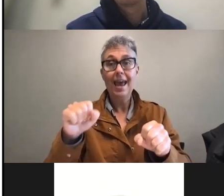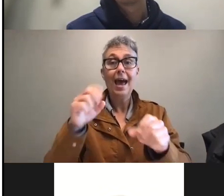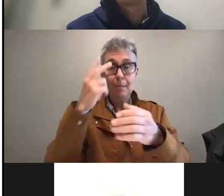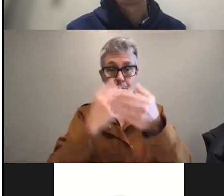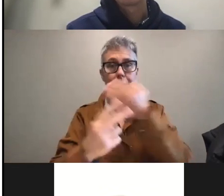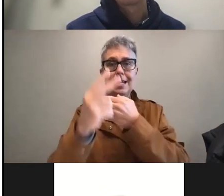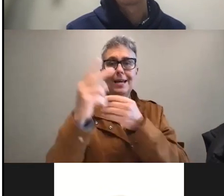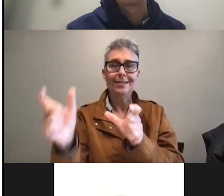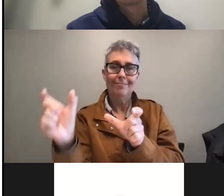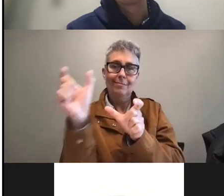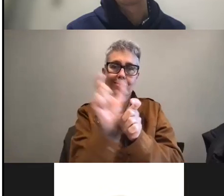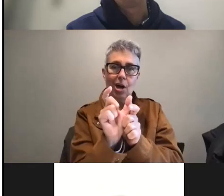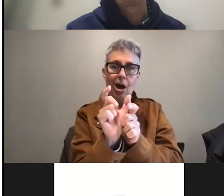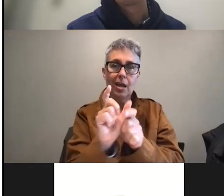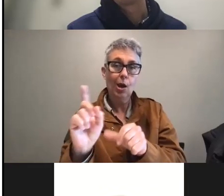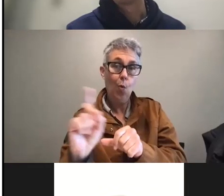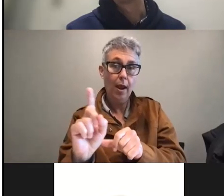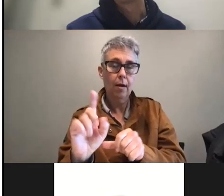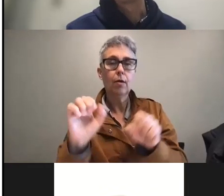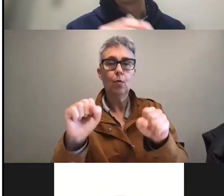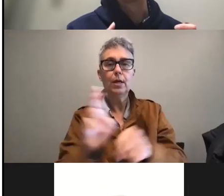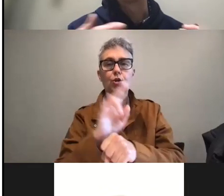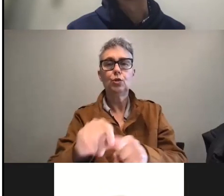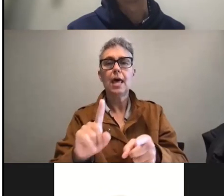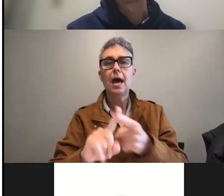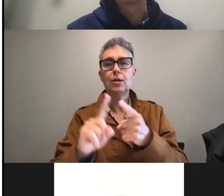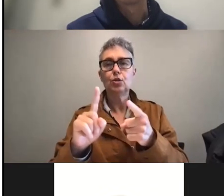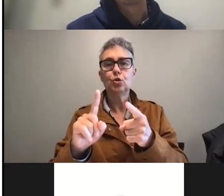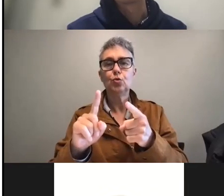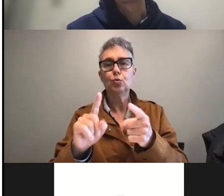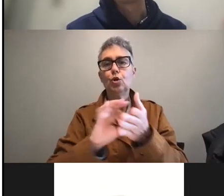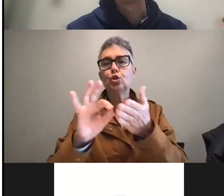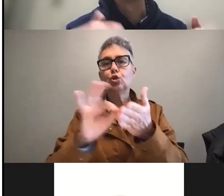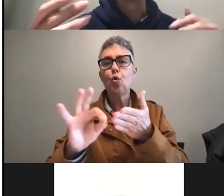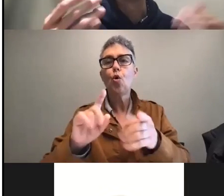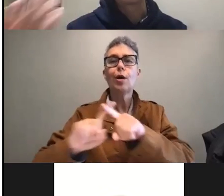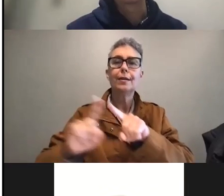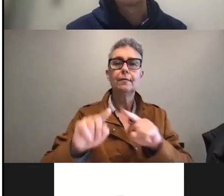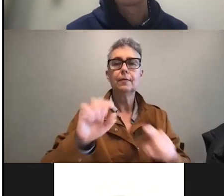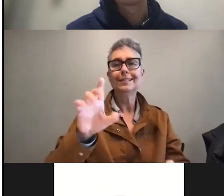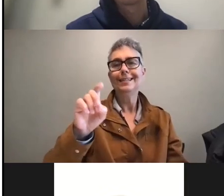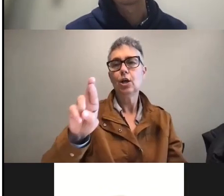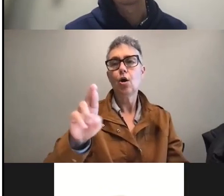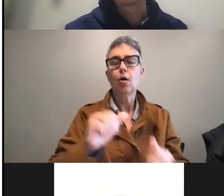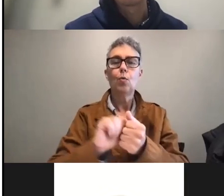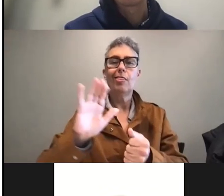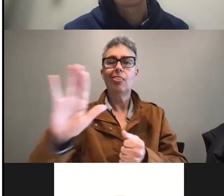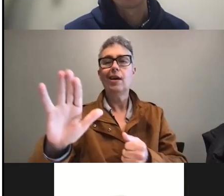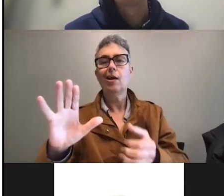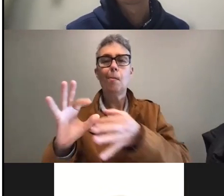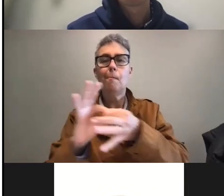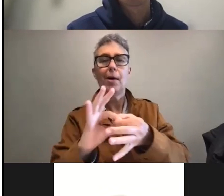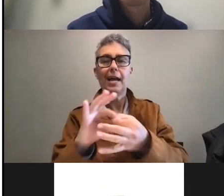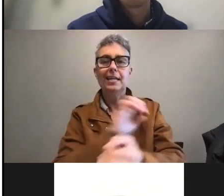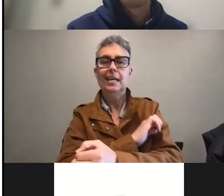accurately, then we can use it to score different CDRs based on their binding energy and